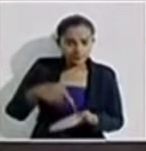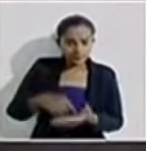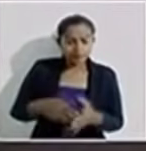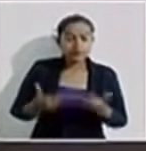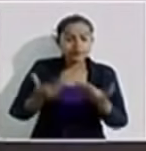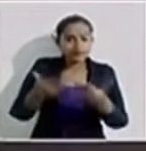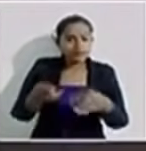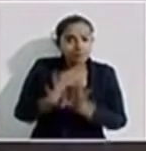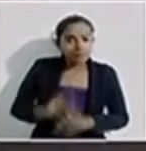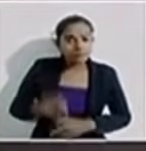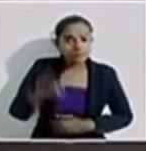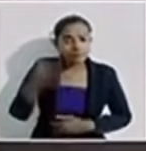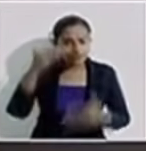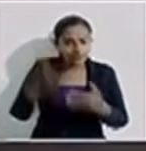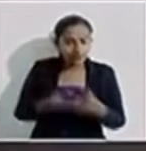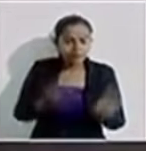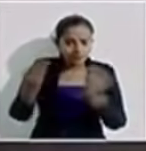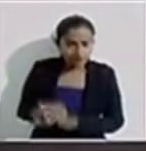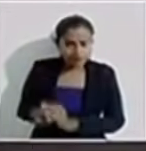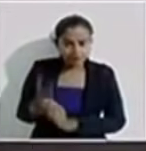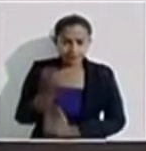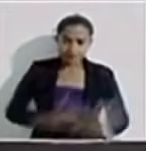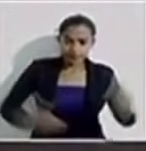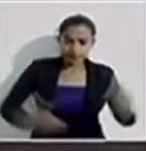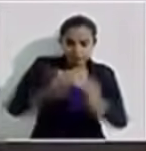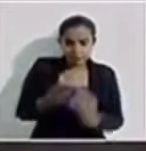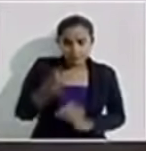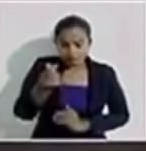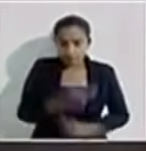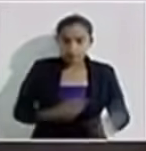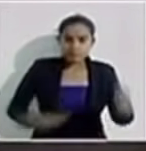reasonable price for paddy earlier today.